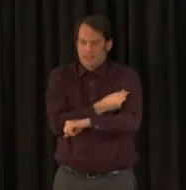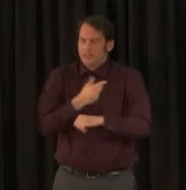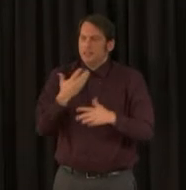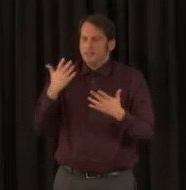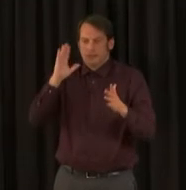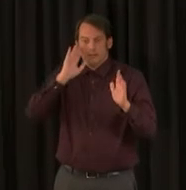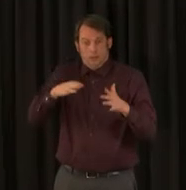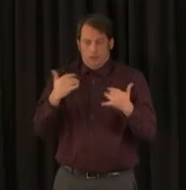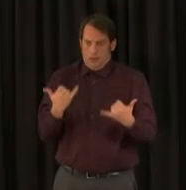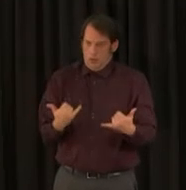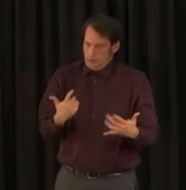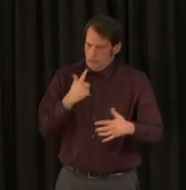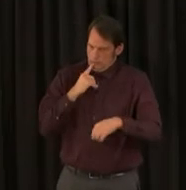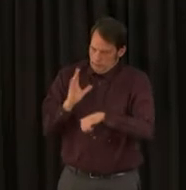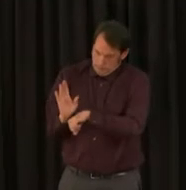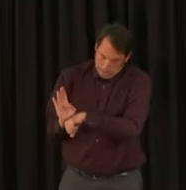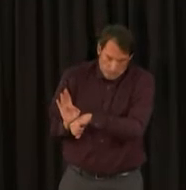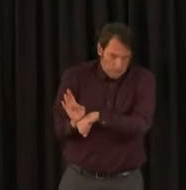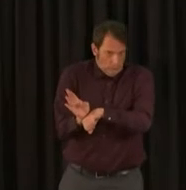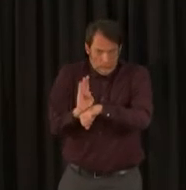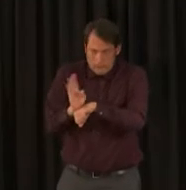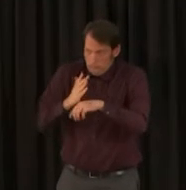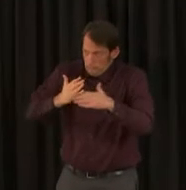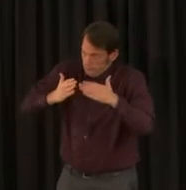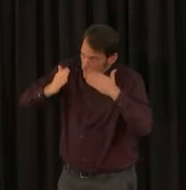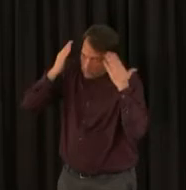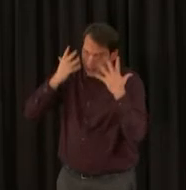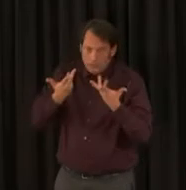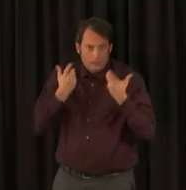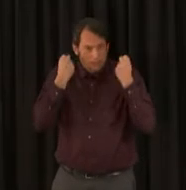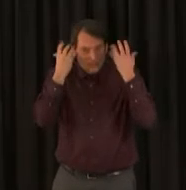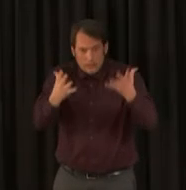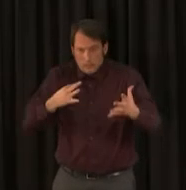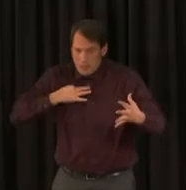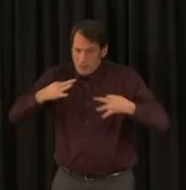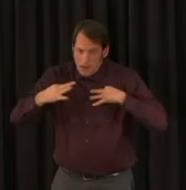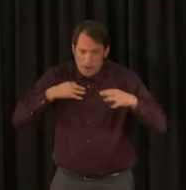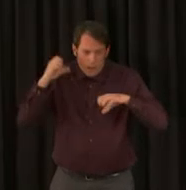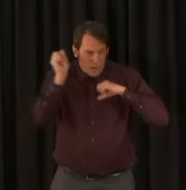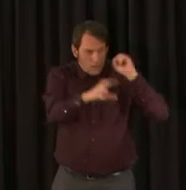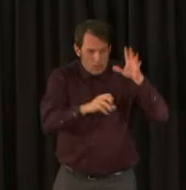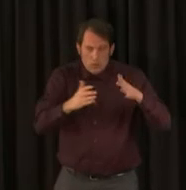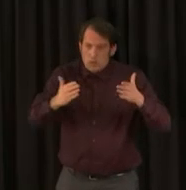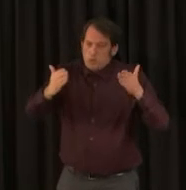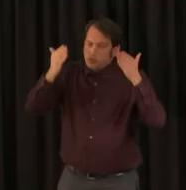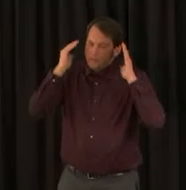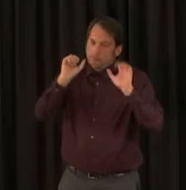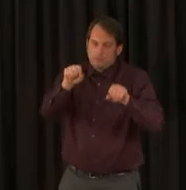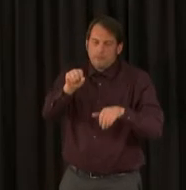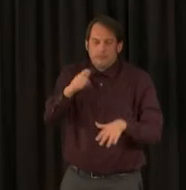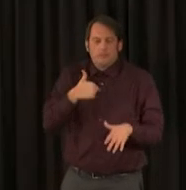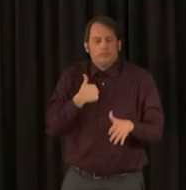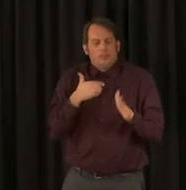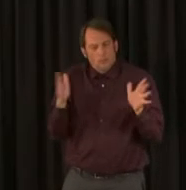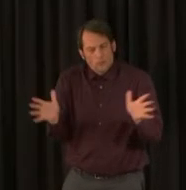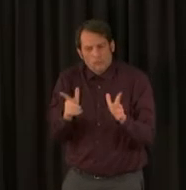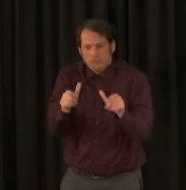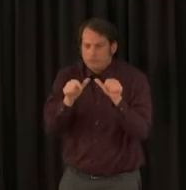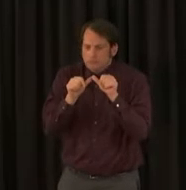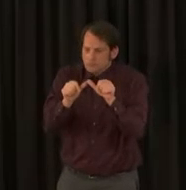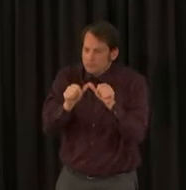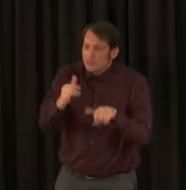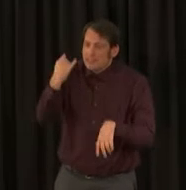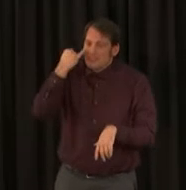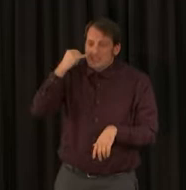of it. And, I understand the fatigue, but I want to really encourage people, please just reach out and ask for